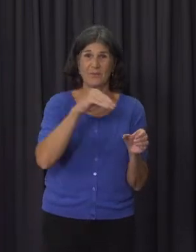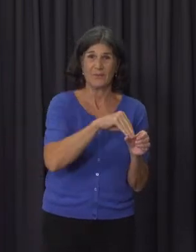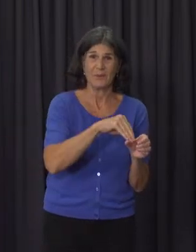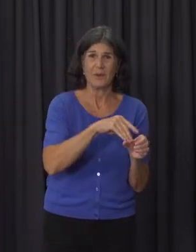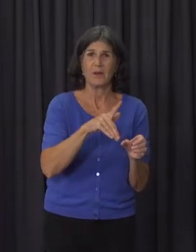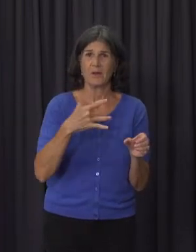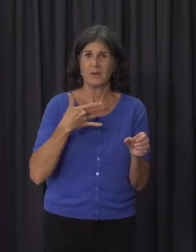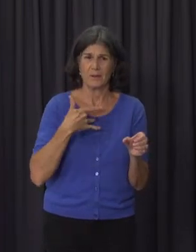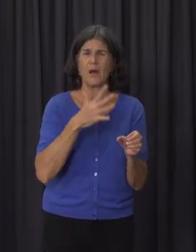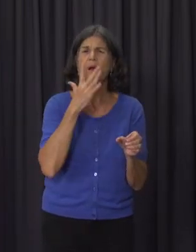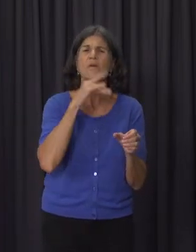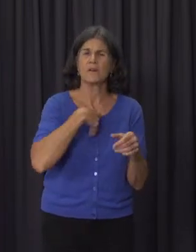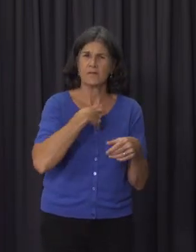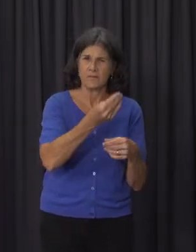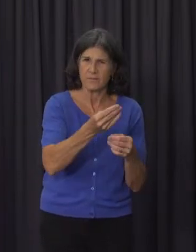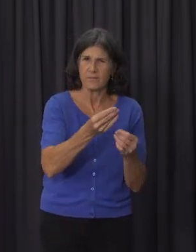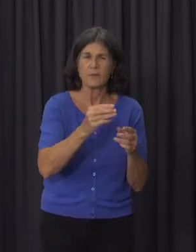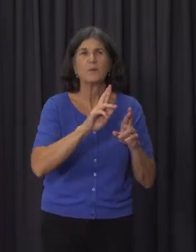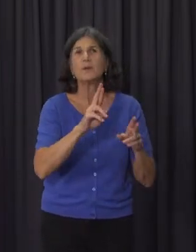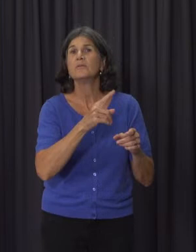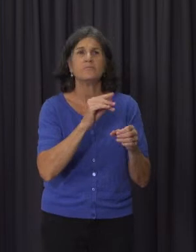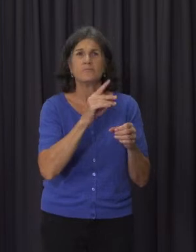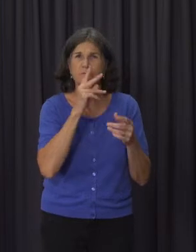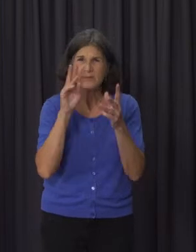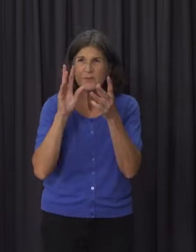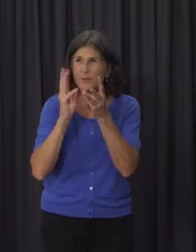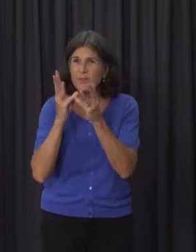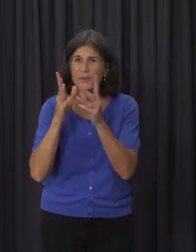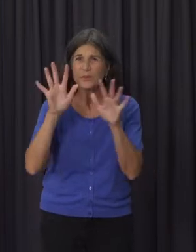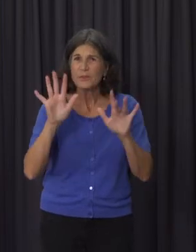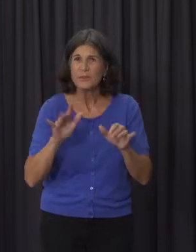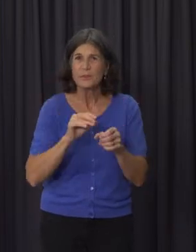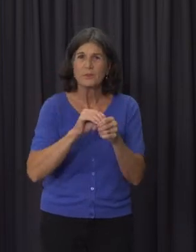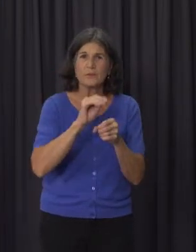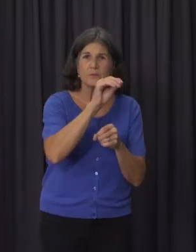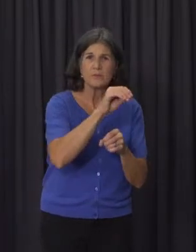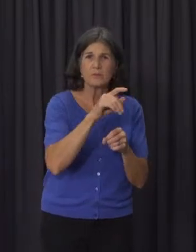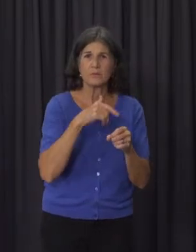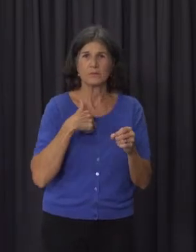one specifically, but I will advise you that we do have plans in place as needed.